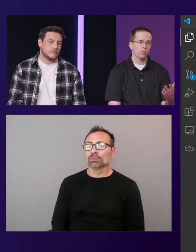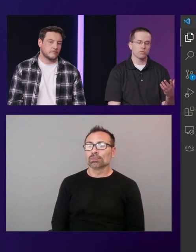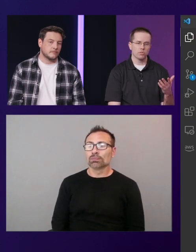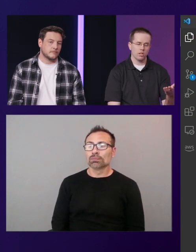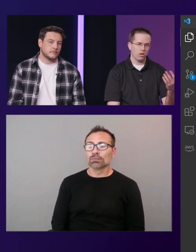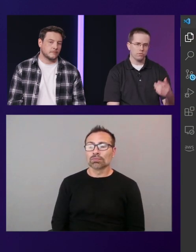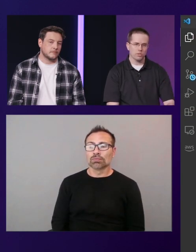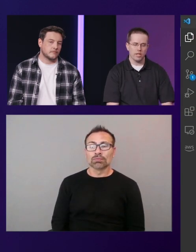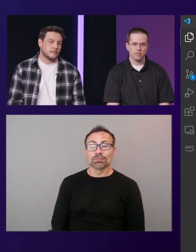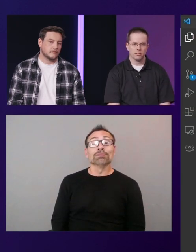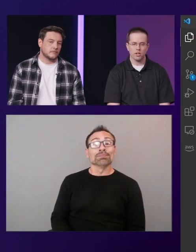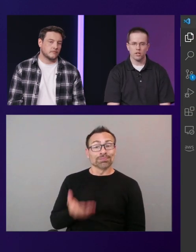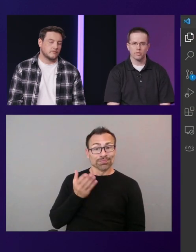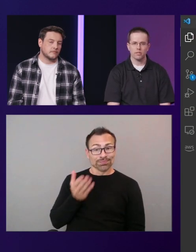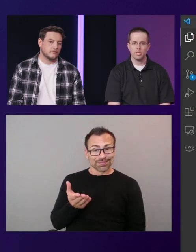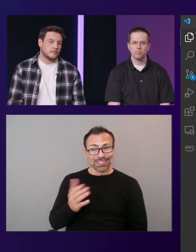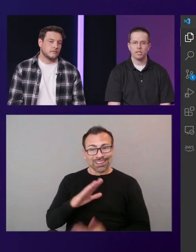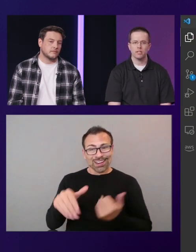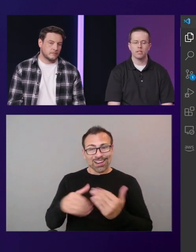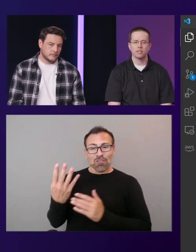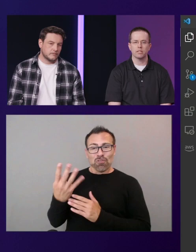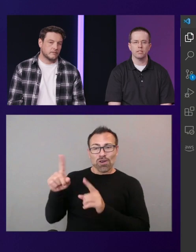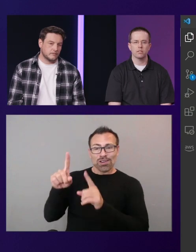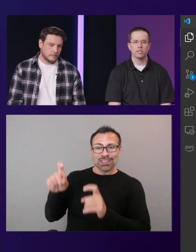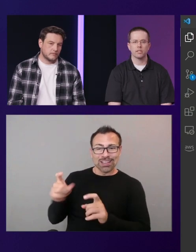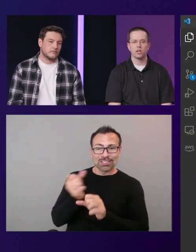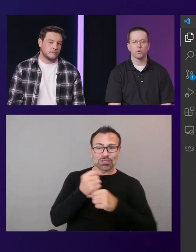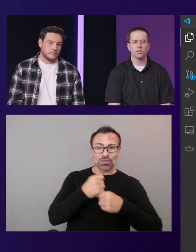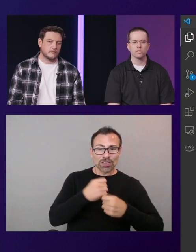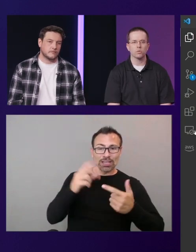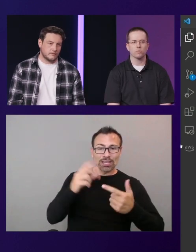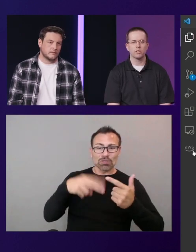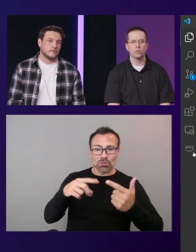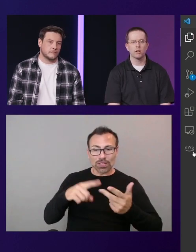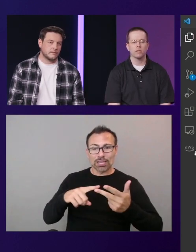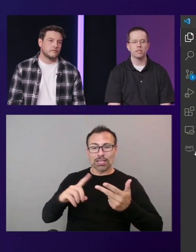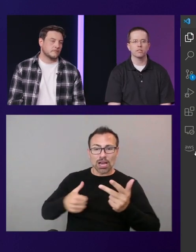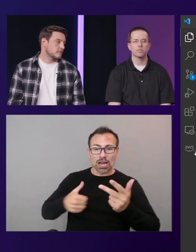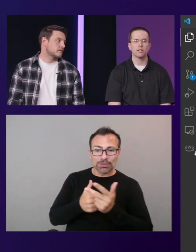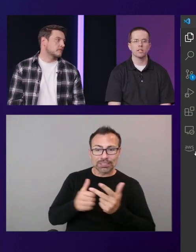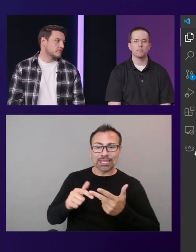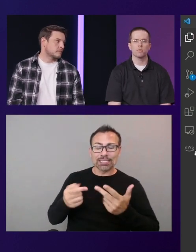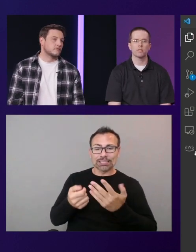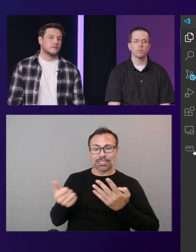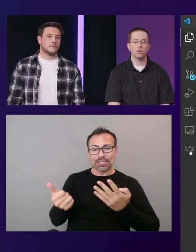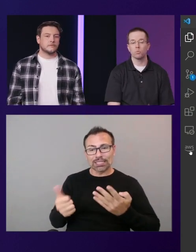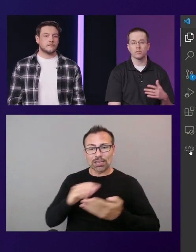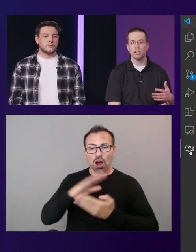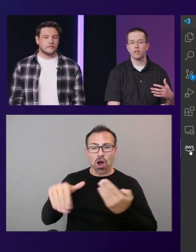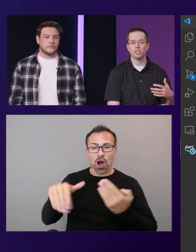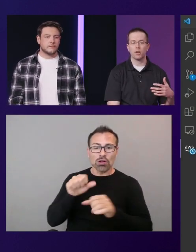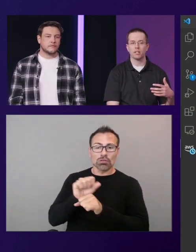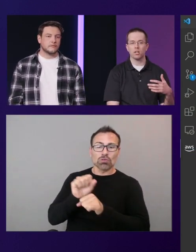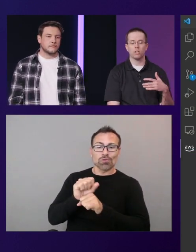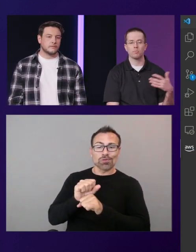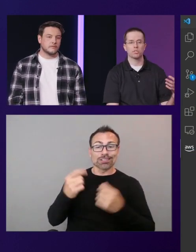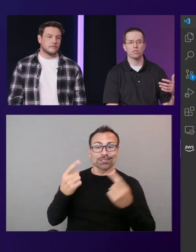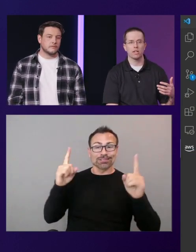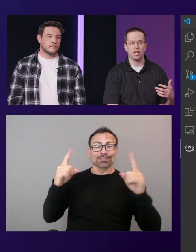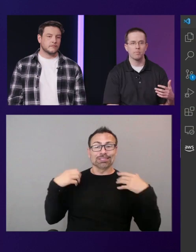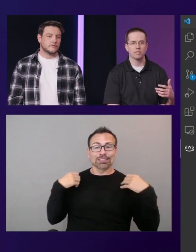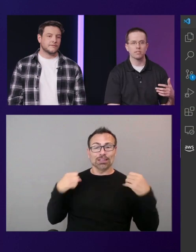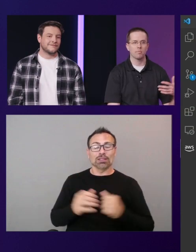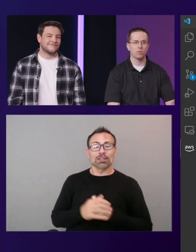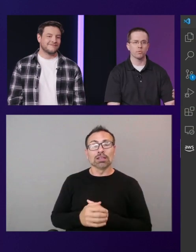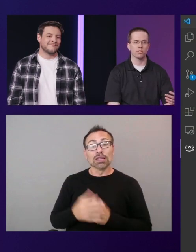There we go. So all 4 tests, create, read, update, and delete, look like they all worked. So we know we're healthy. So now it's time to write some code. But instead of actually writing code, I'm just going